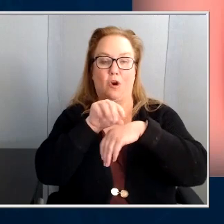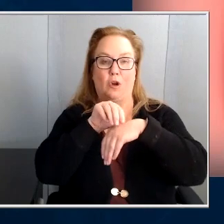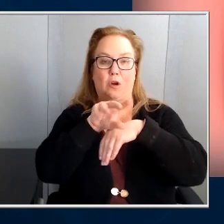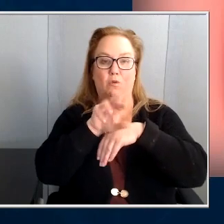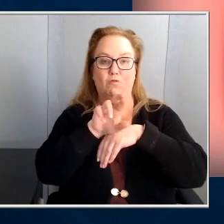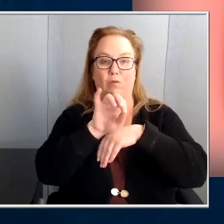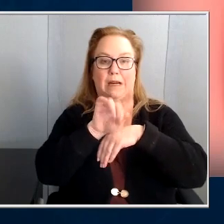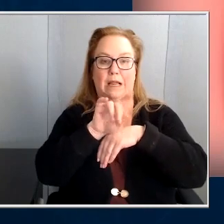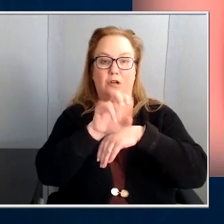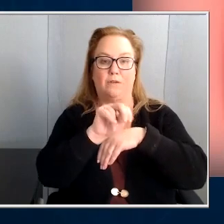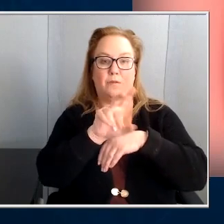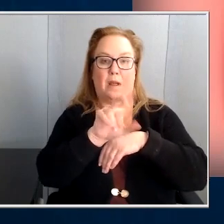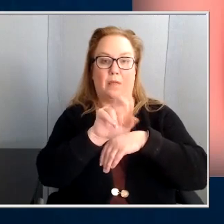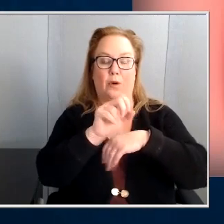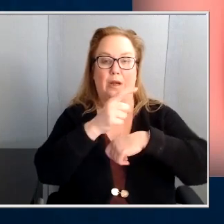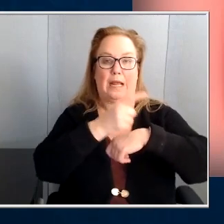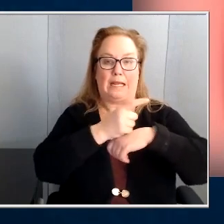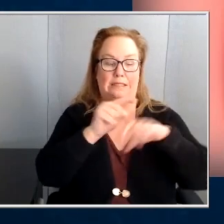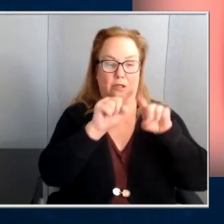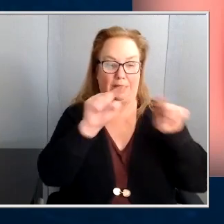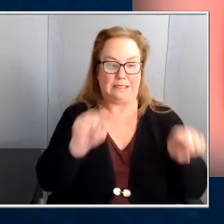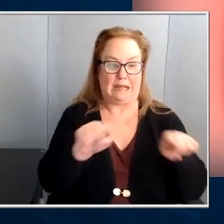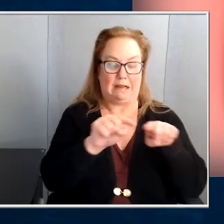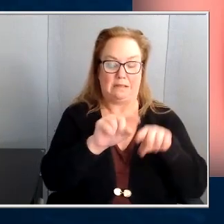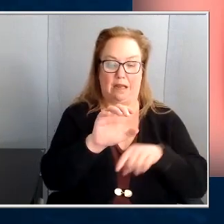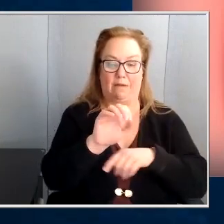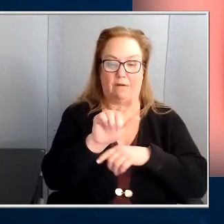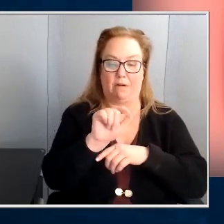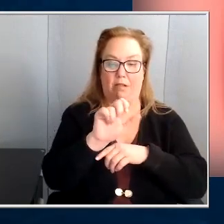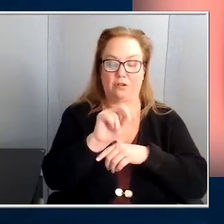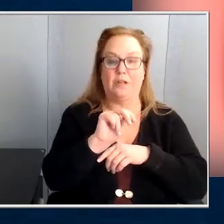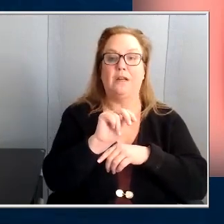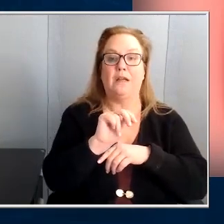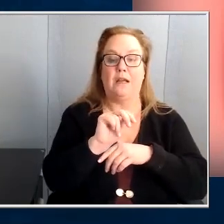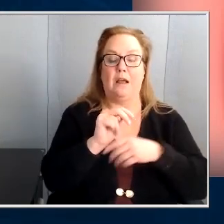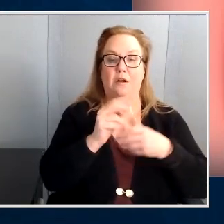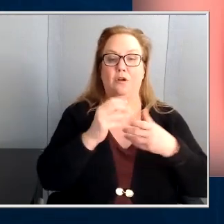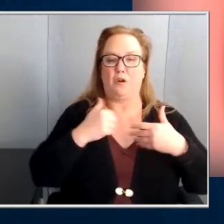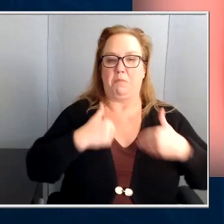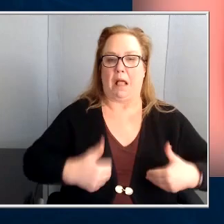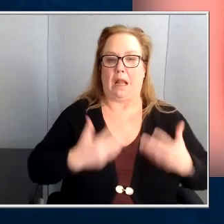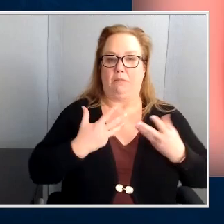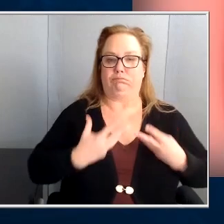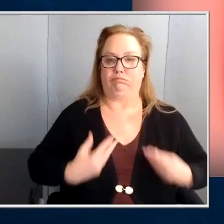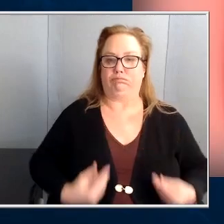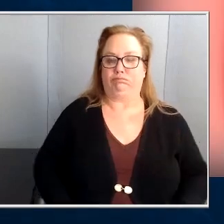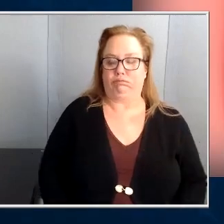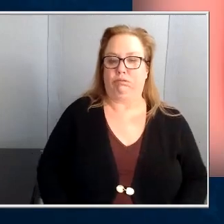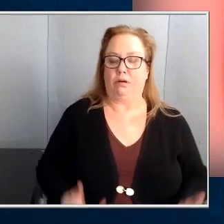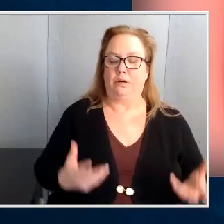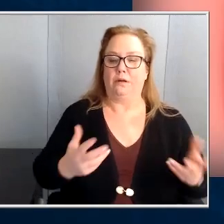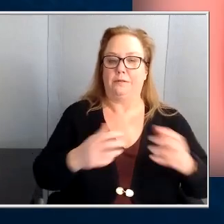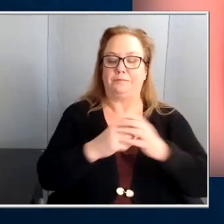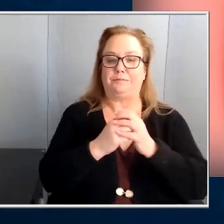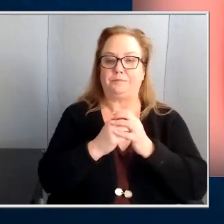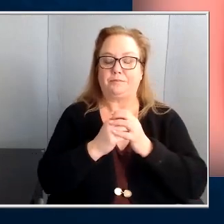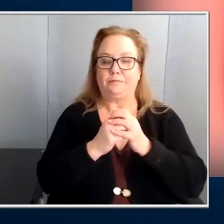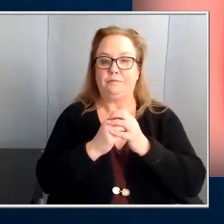30 days. Since the tiles are made of collagen, they are safely reabsorbed by the body and dissolve over time. Dr.